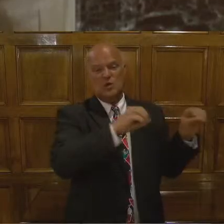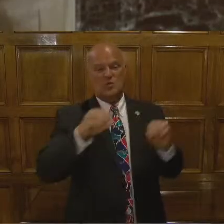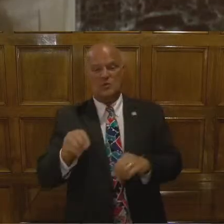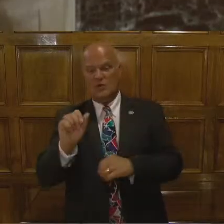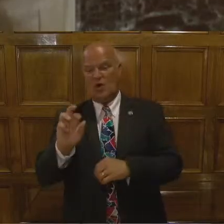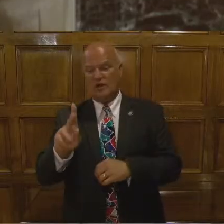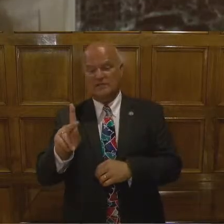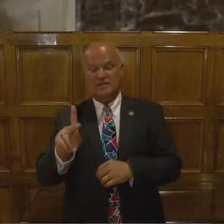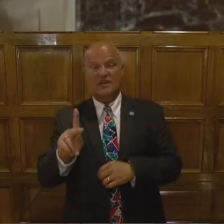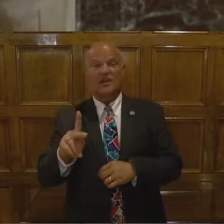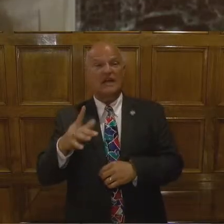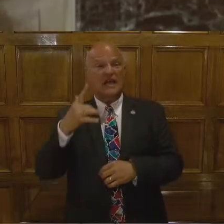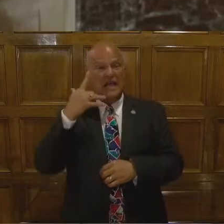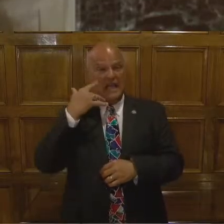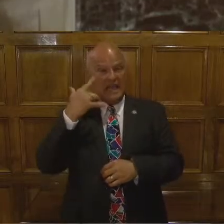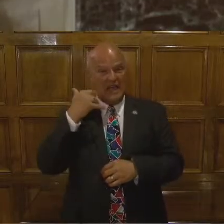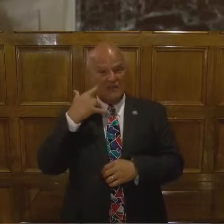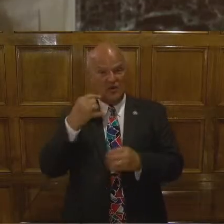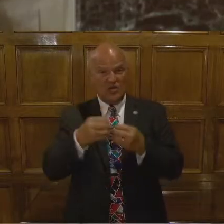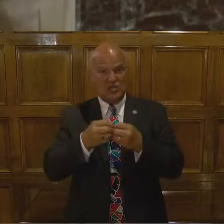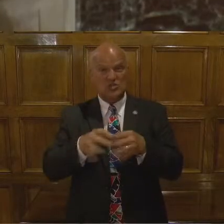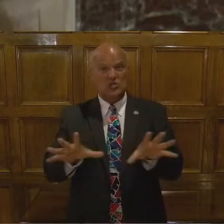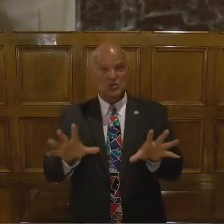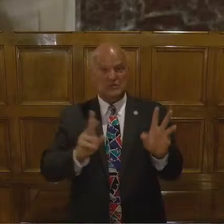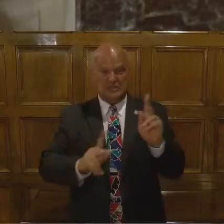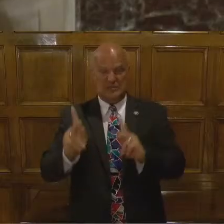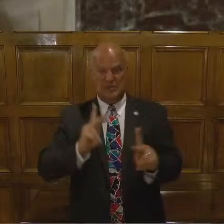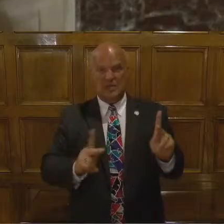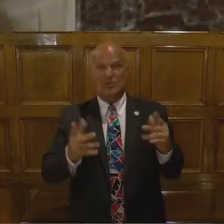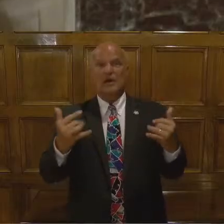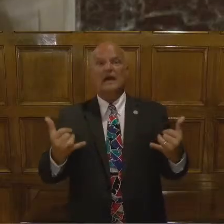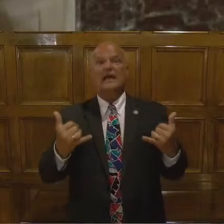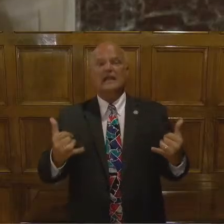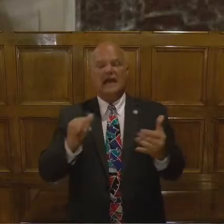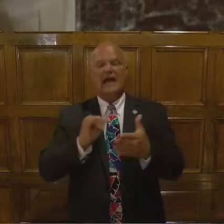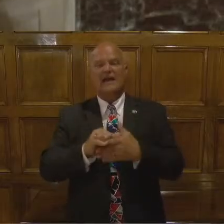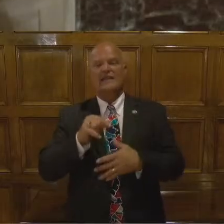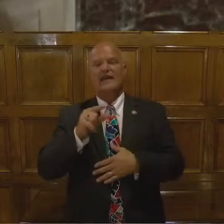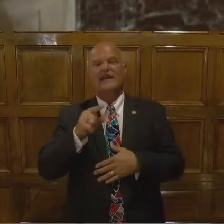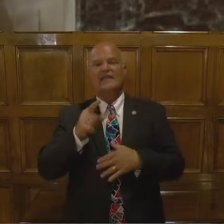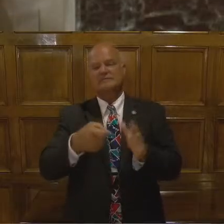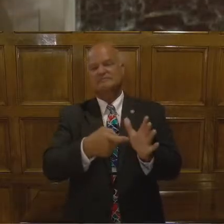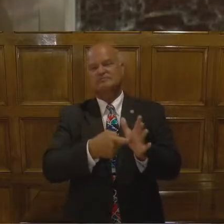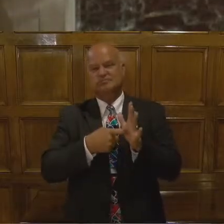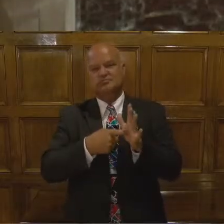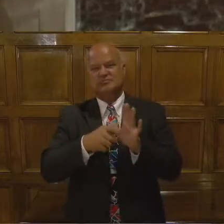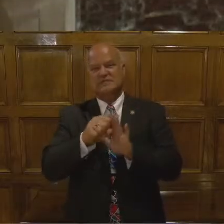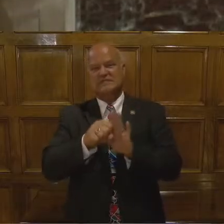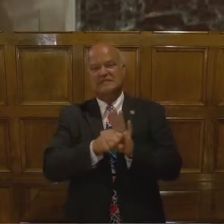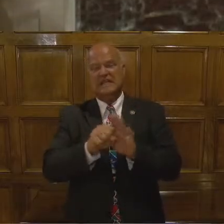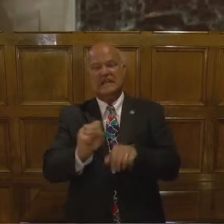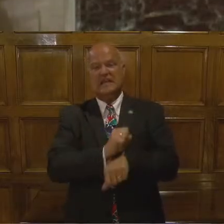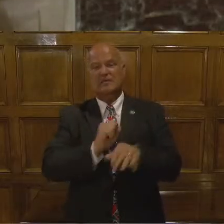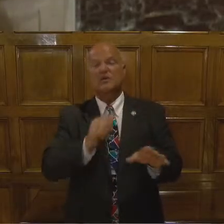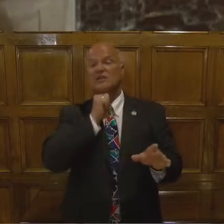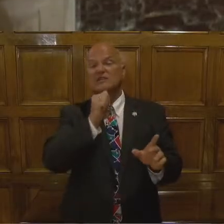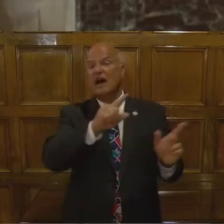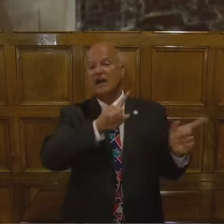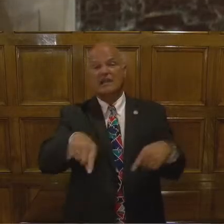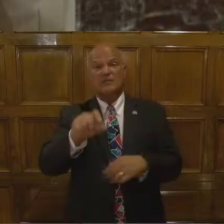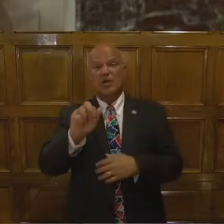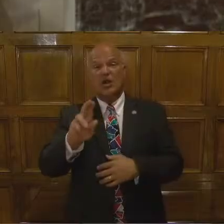California is losing their residents, and now the fact that they mandate their state employees not to come to